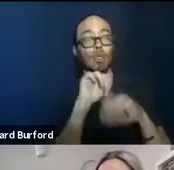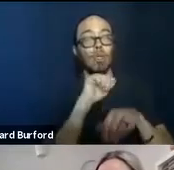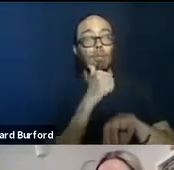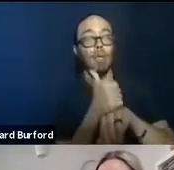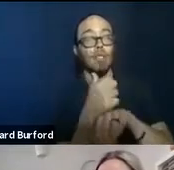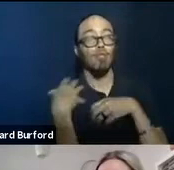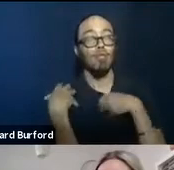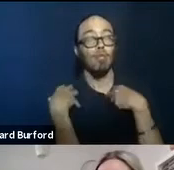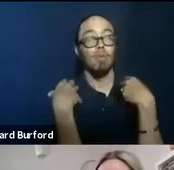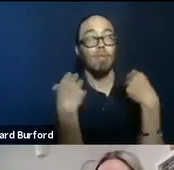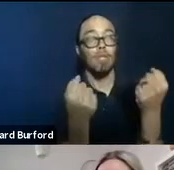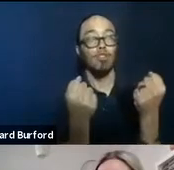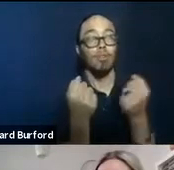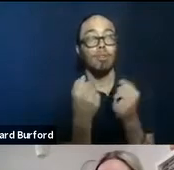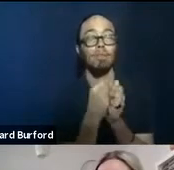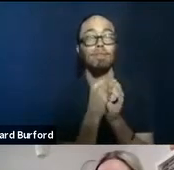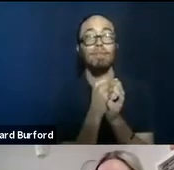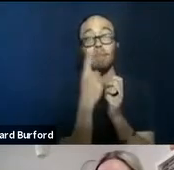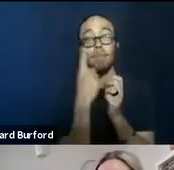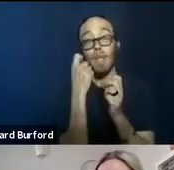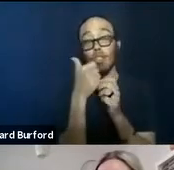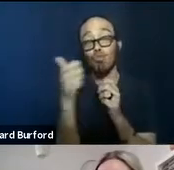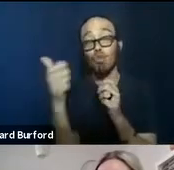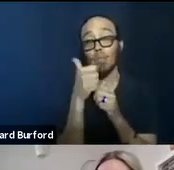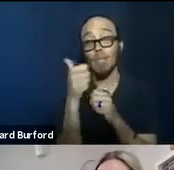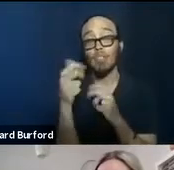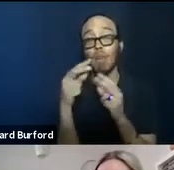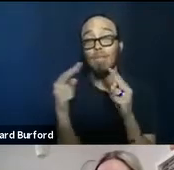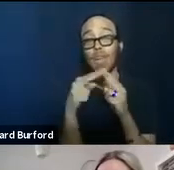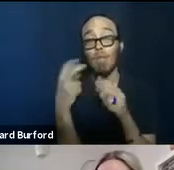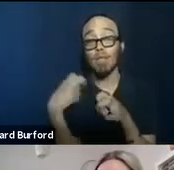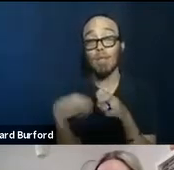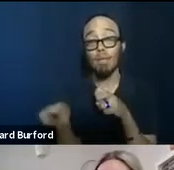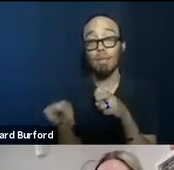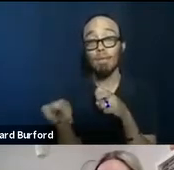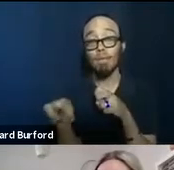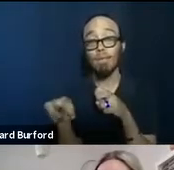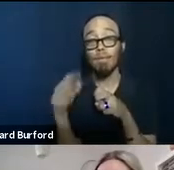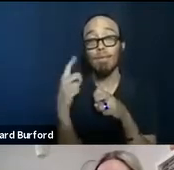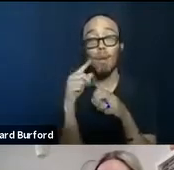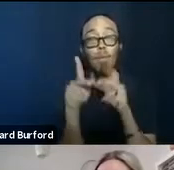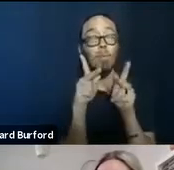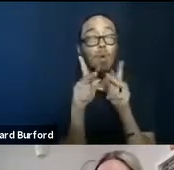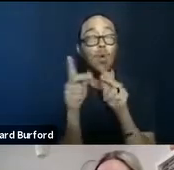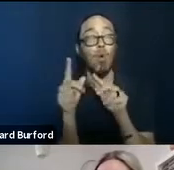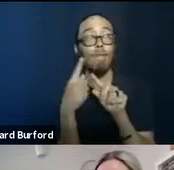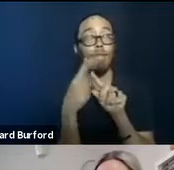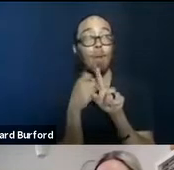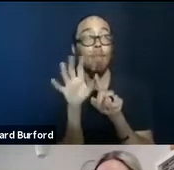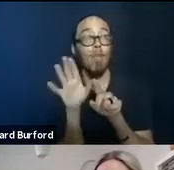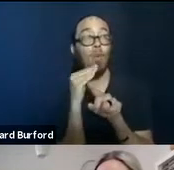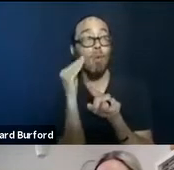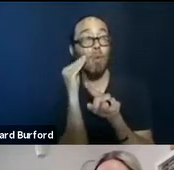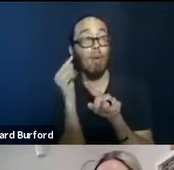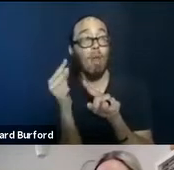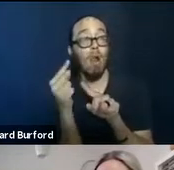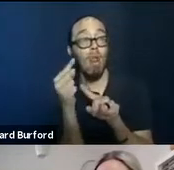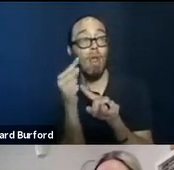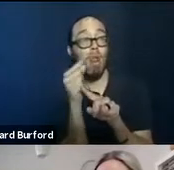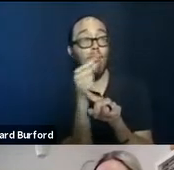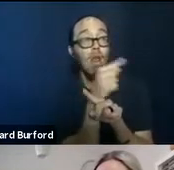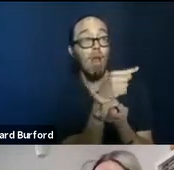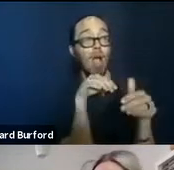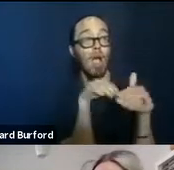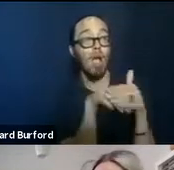rehabilitation. Because transportation was very difficult for people to come from their home to access